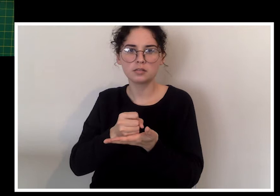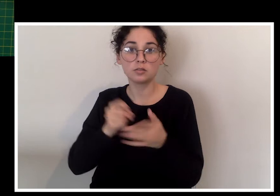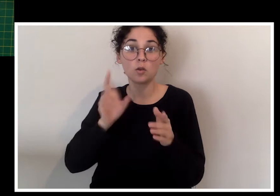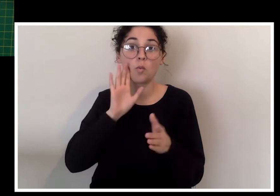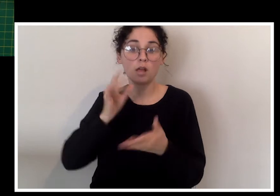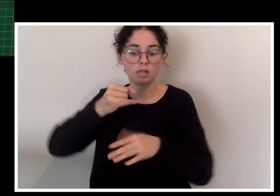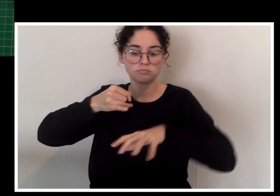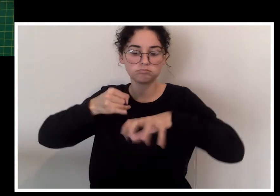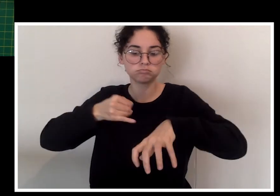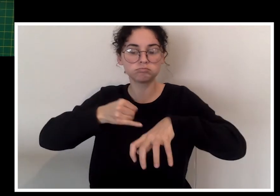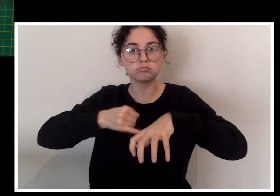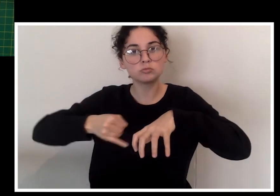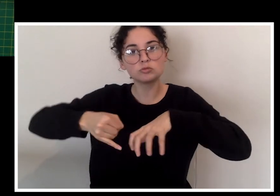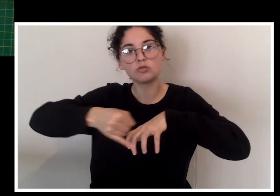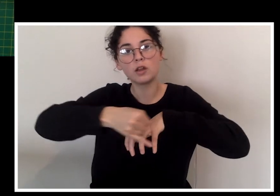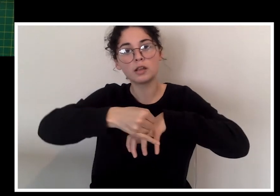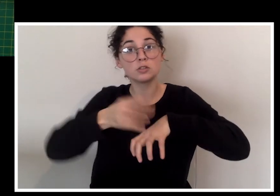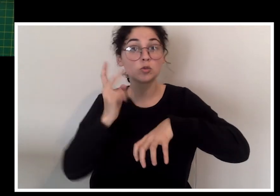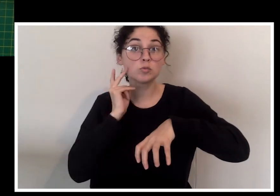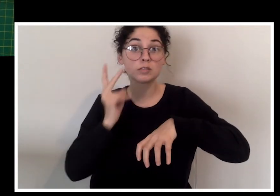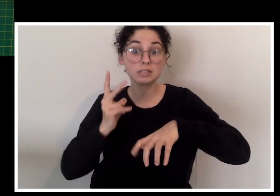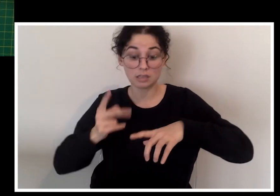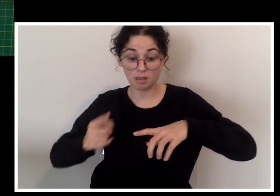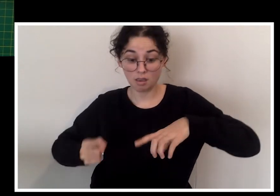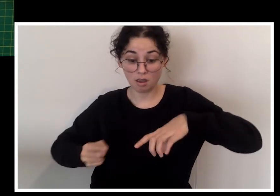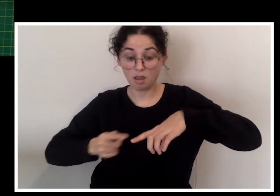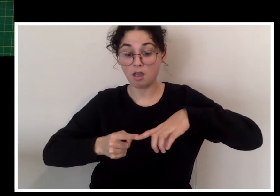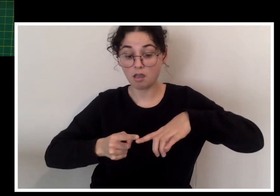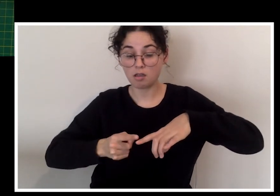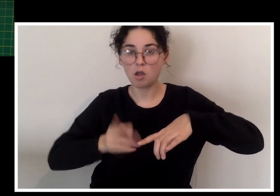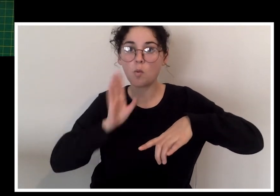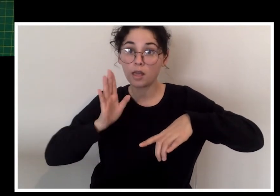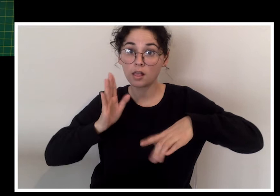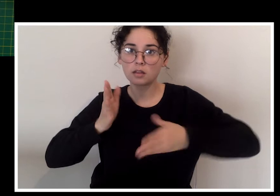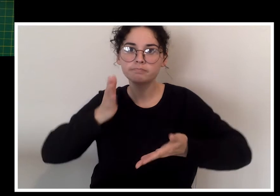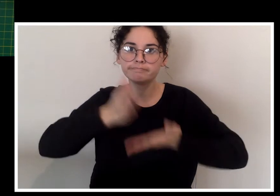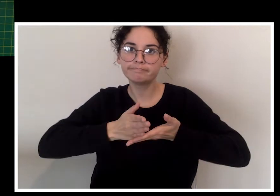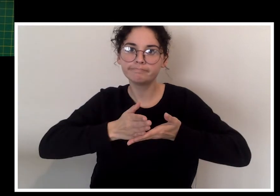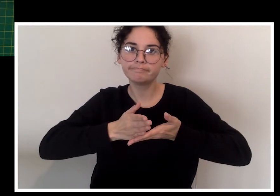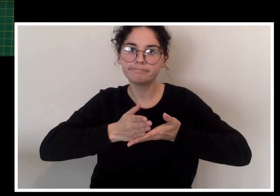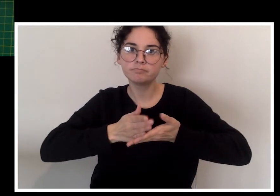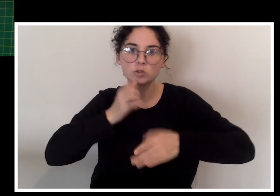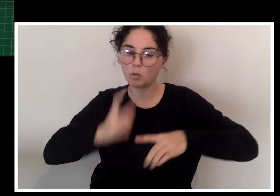to trace, if you see or you hit another line, stop.